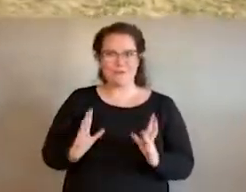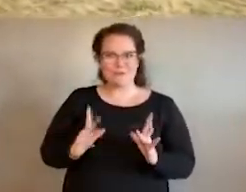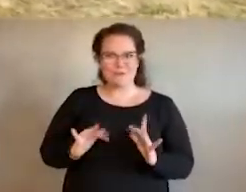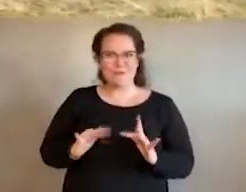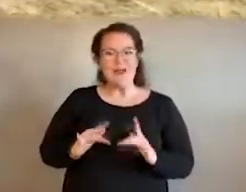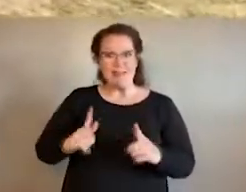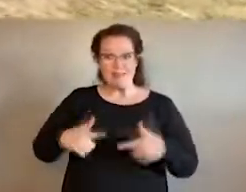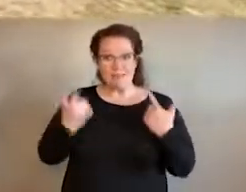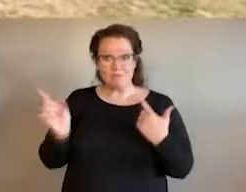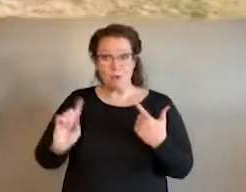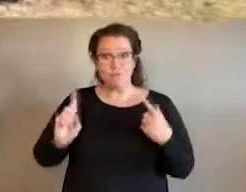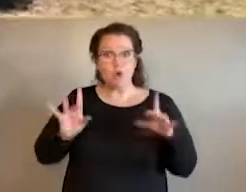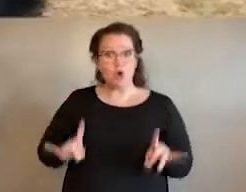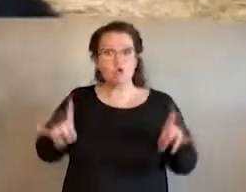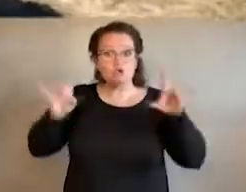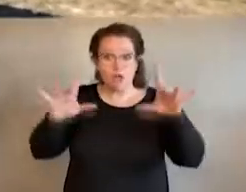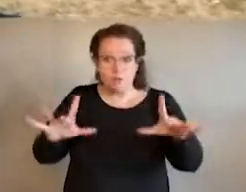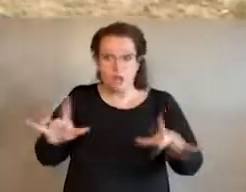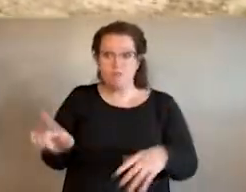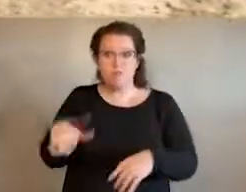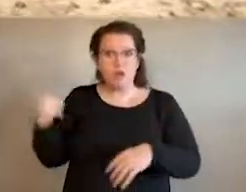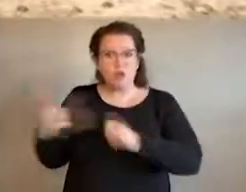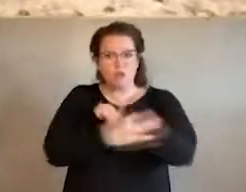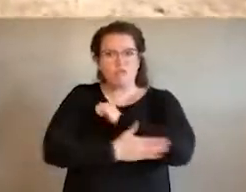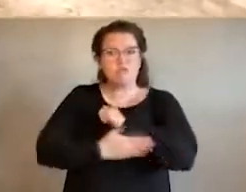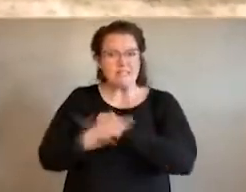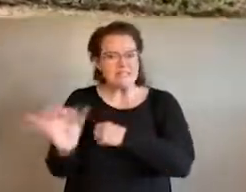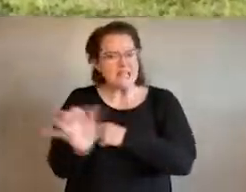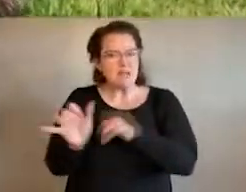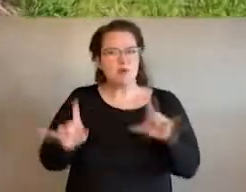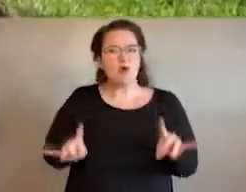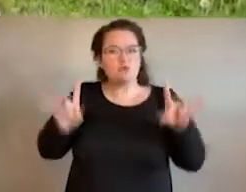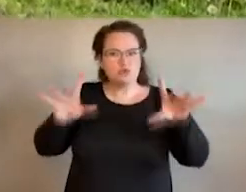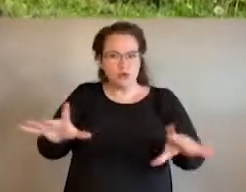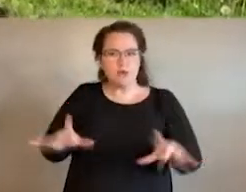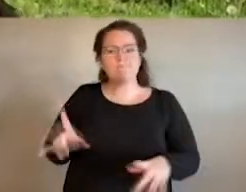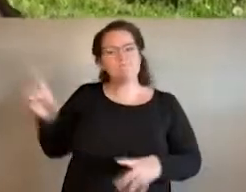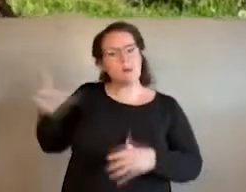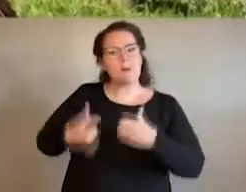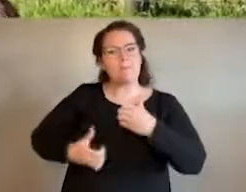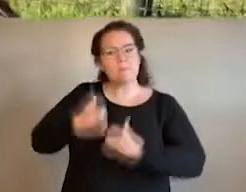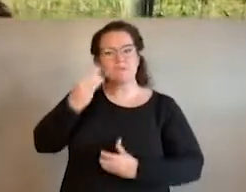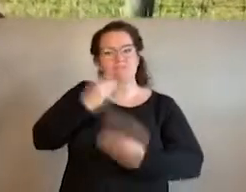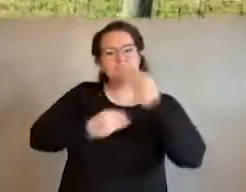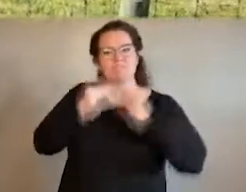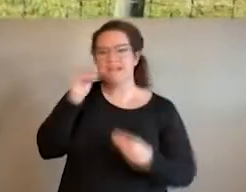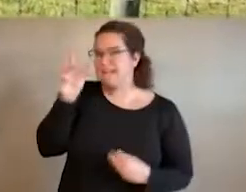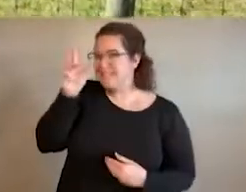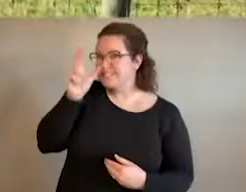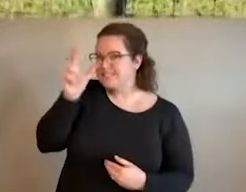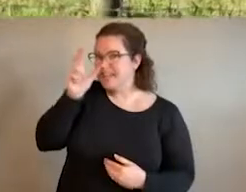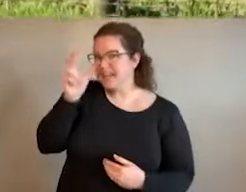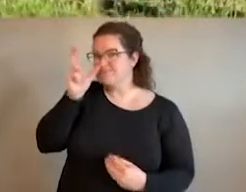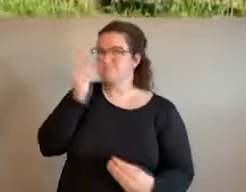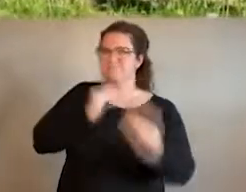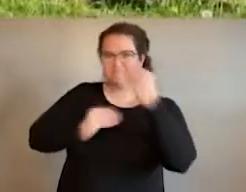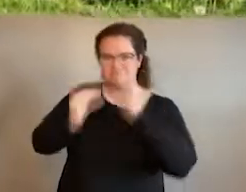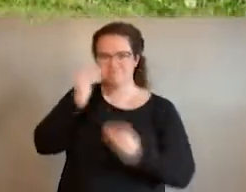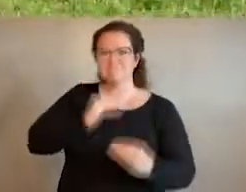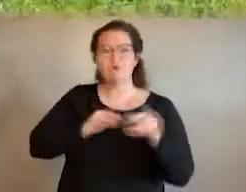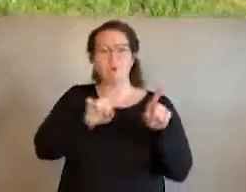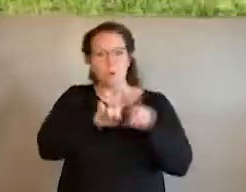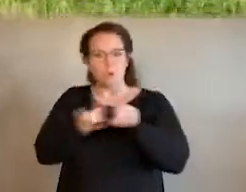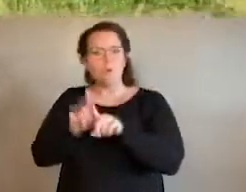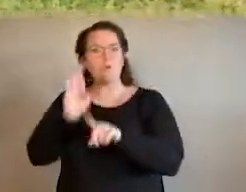guys in Australia and a few other places similar to Australia. They are mostly insectivores. They eat a lot of insects, but they will also